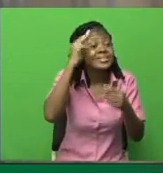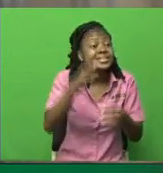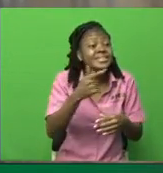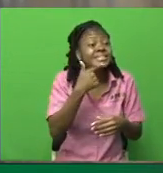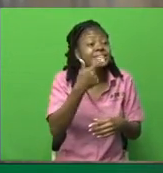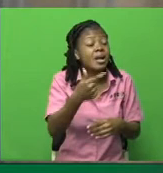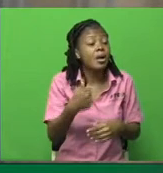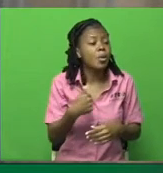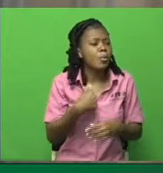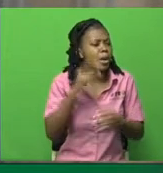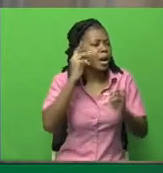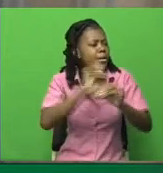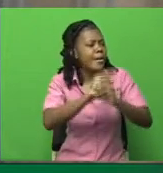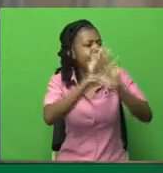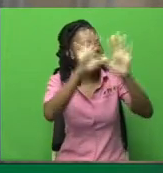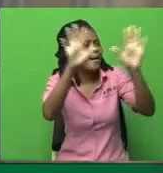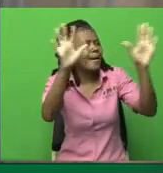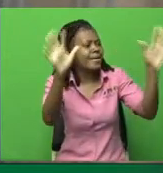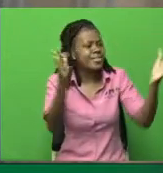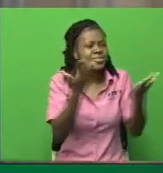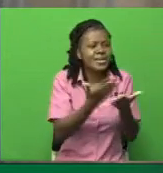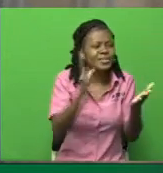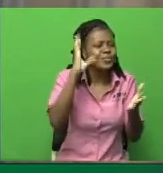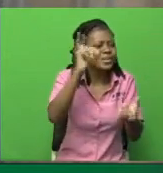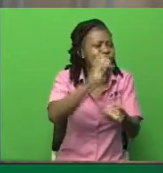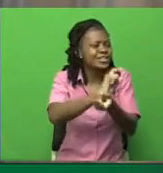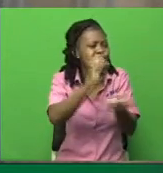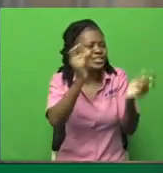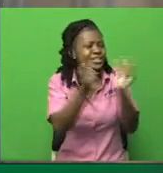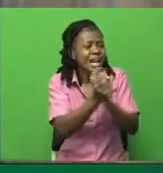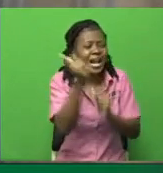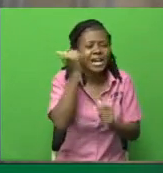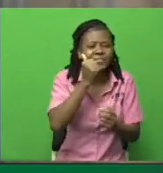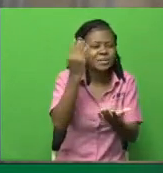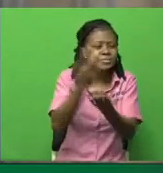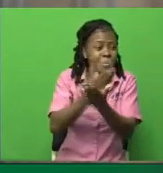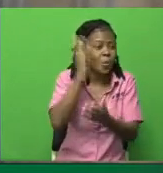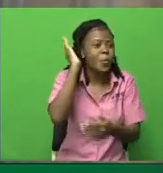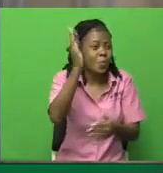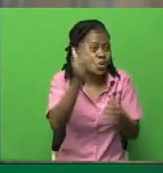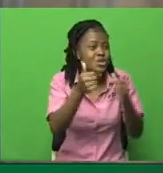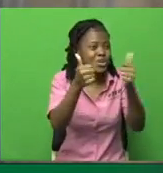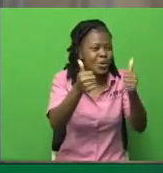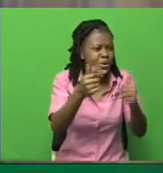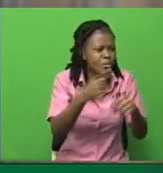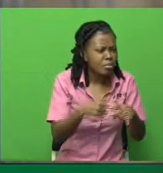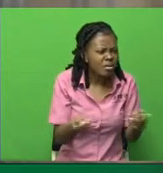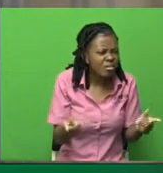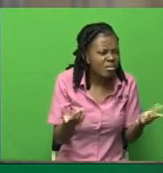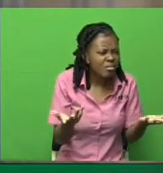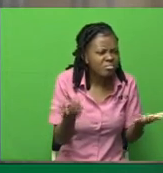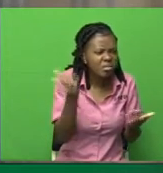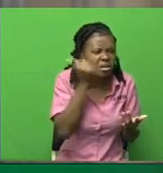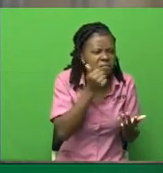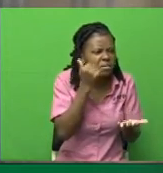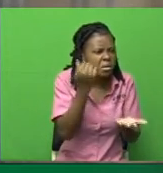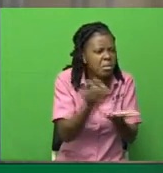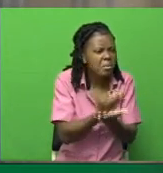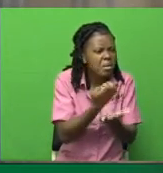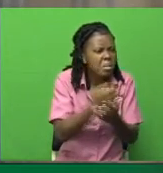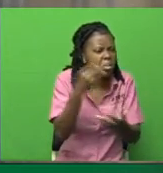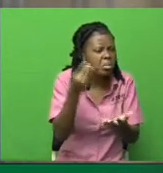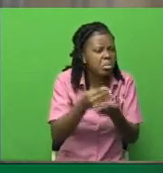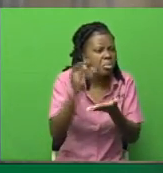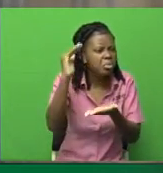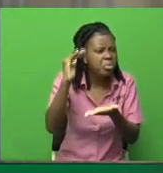the minister told us about turn around every budget everything is going great but yet the economy is contracted every single year under